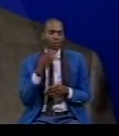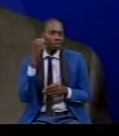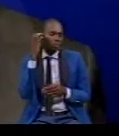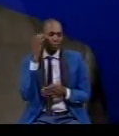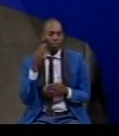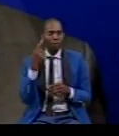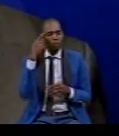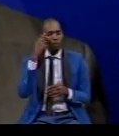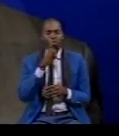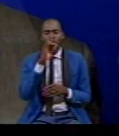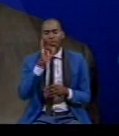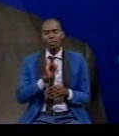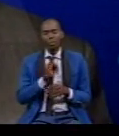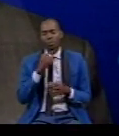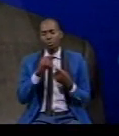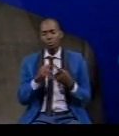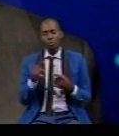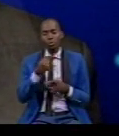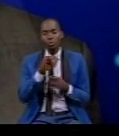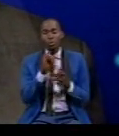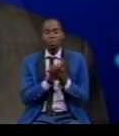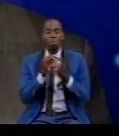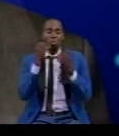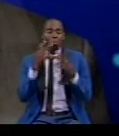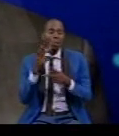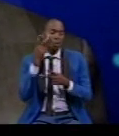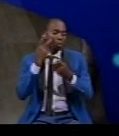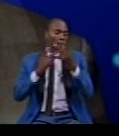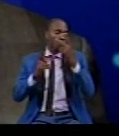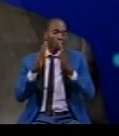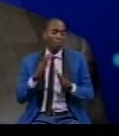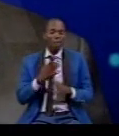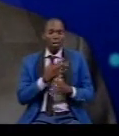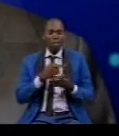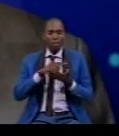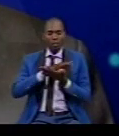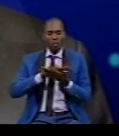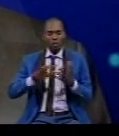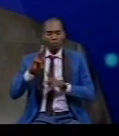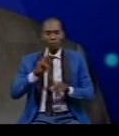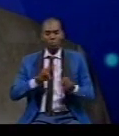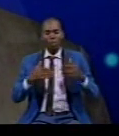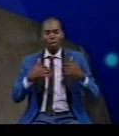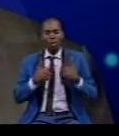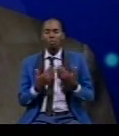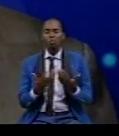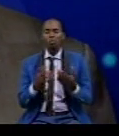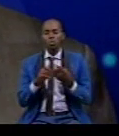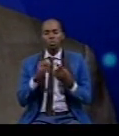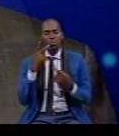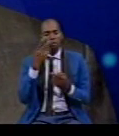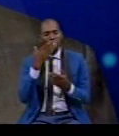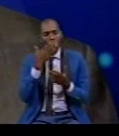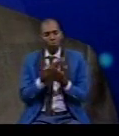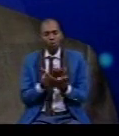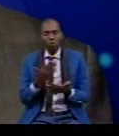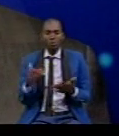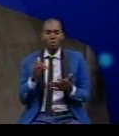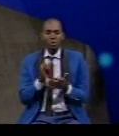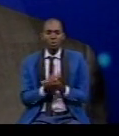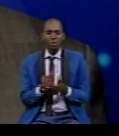bad life. And they are covering their sin. And God knows everything.